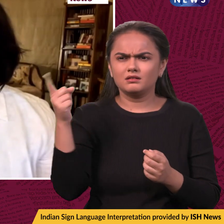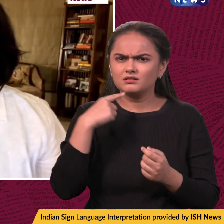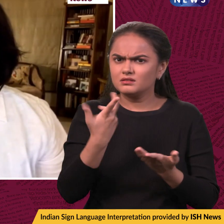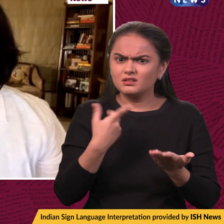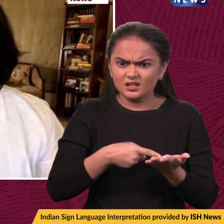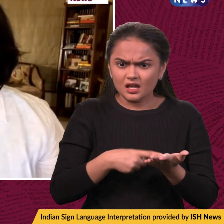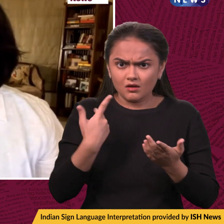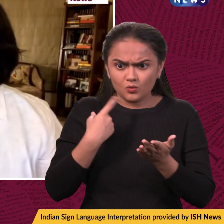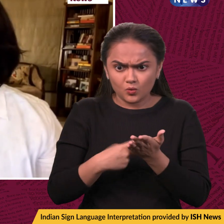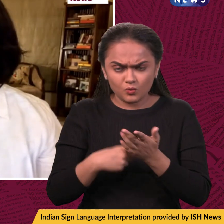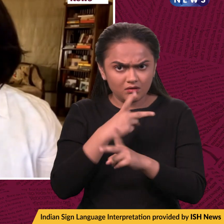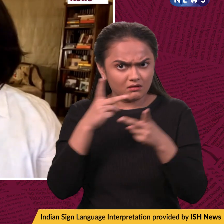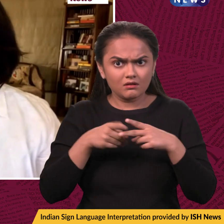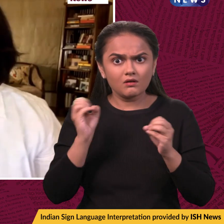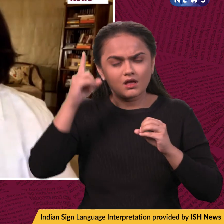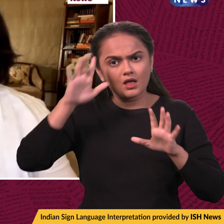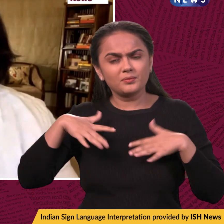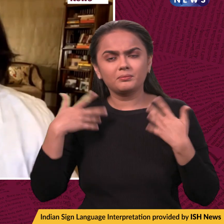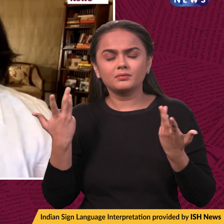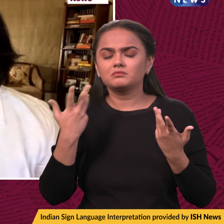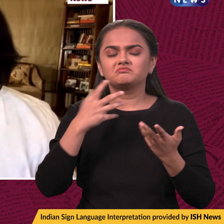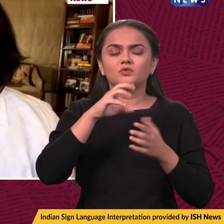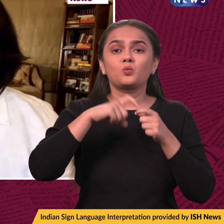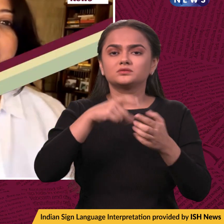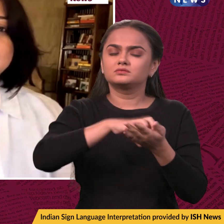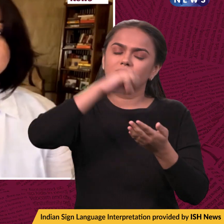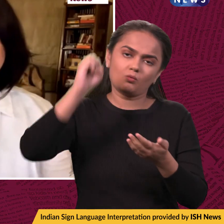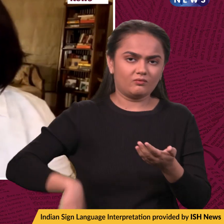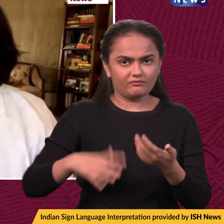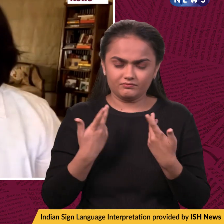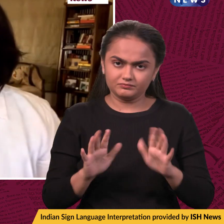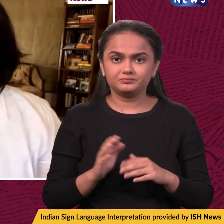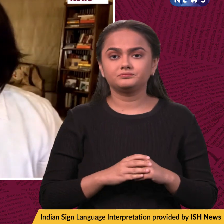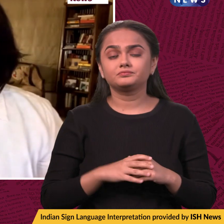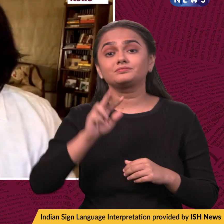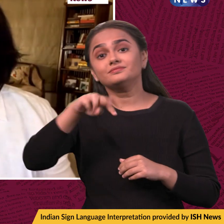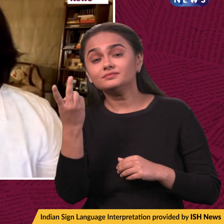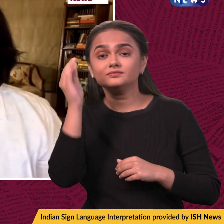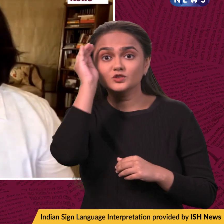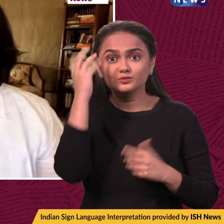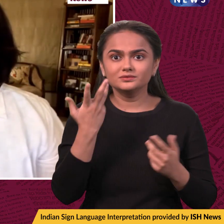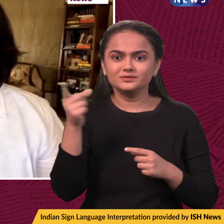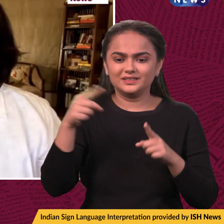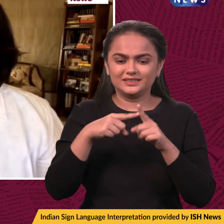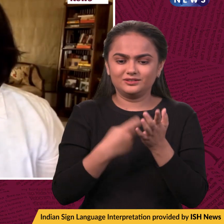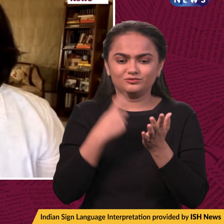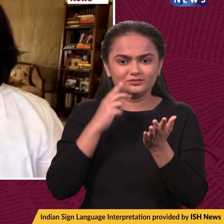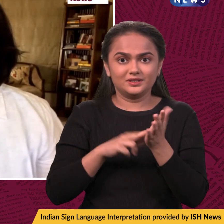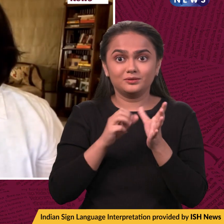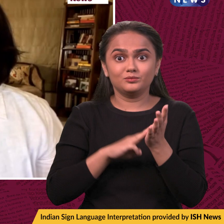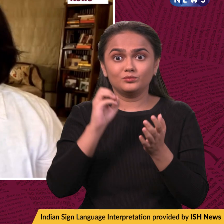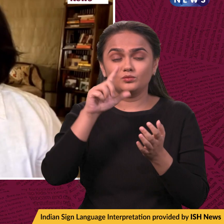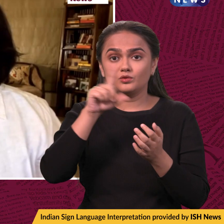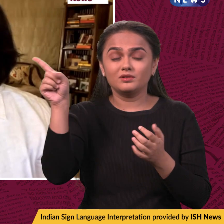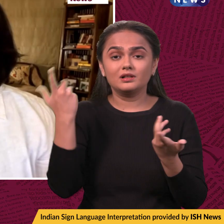this is not in accordance with the guidelines and has been dropped. In other news, Trinamool Congress MP Mausam Noor